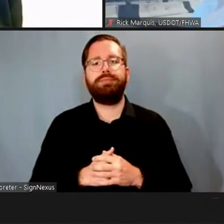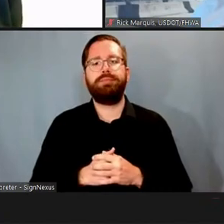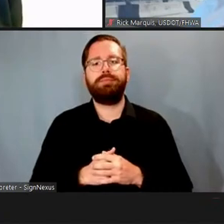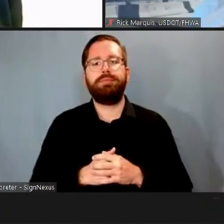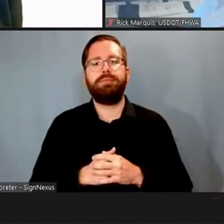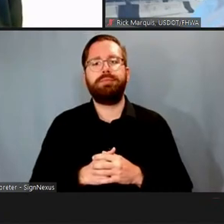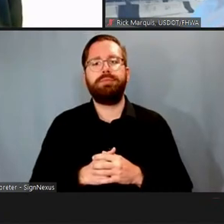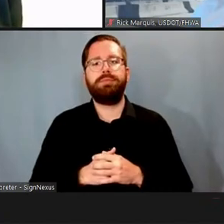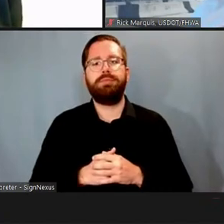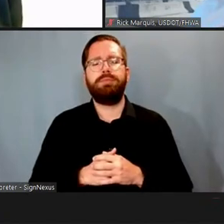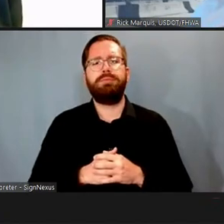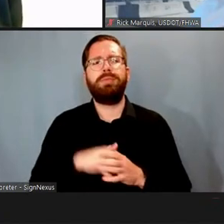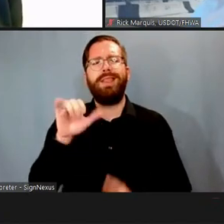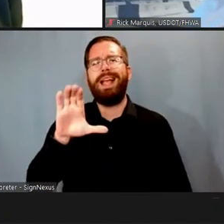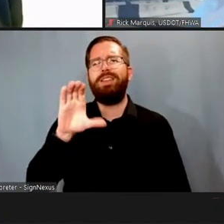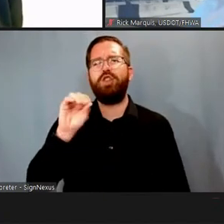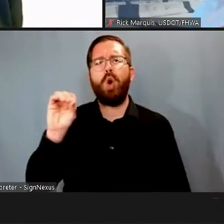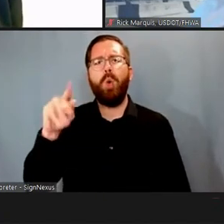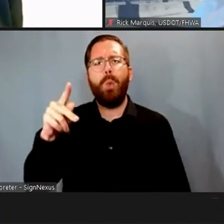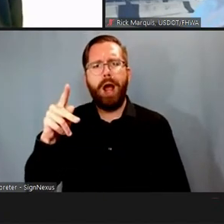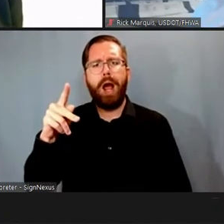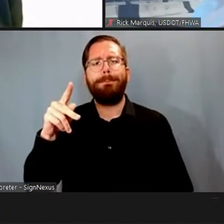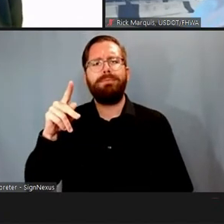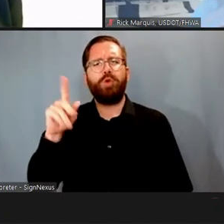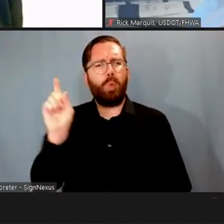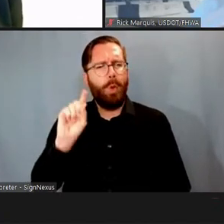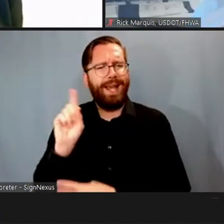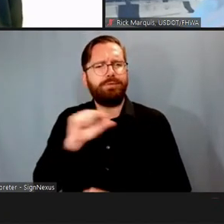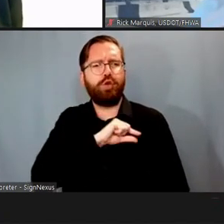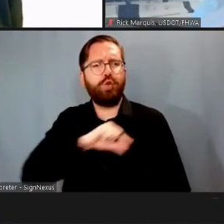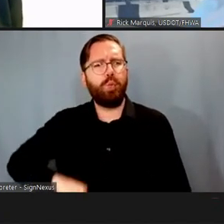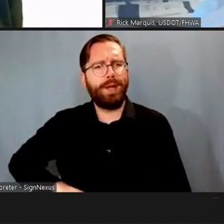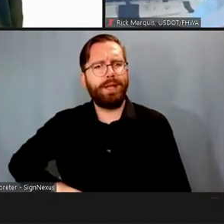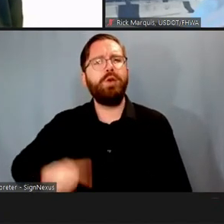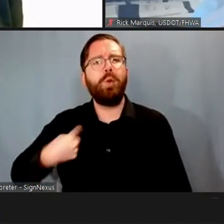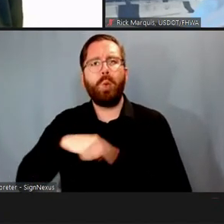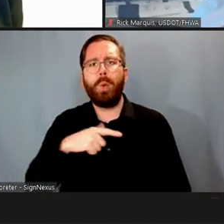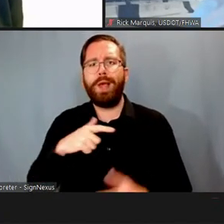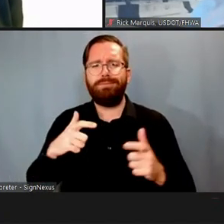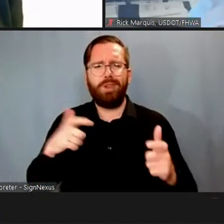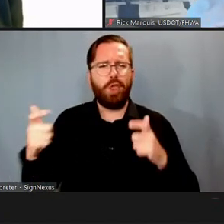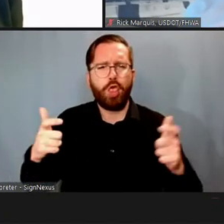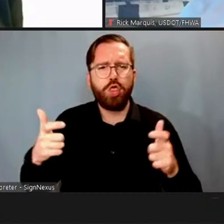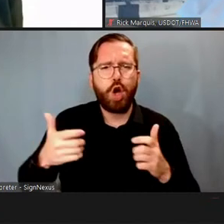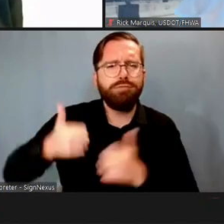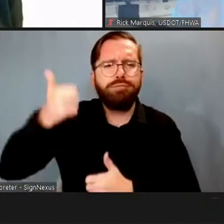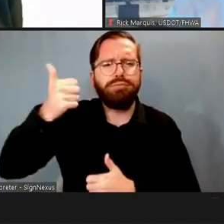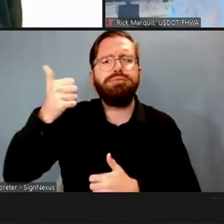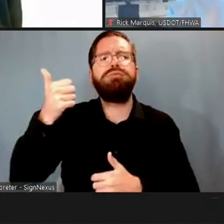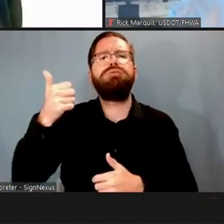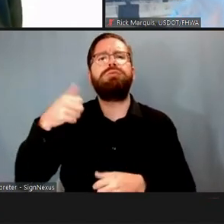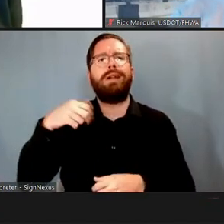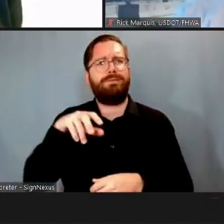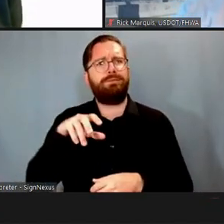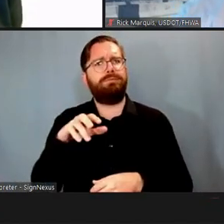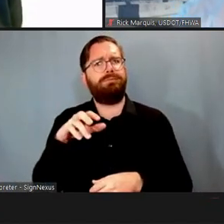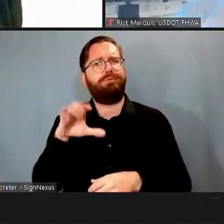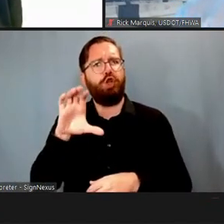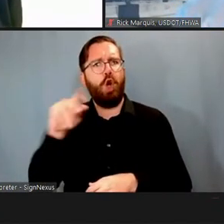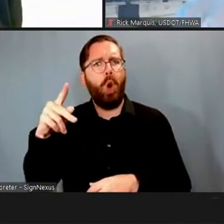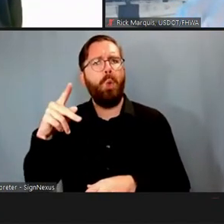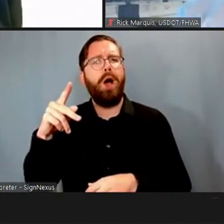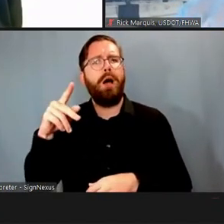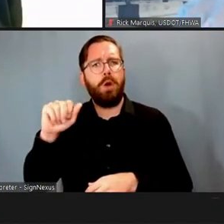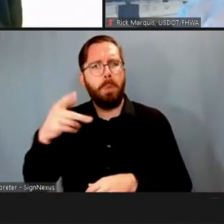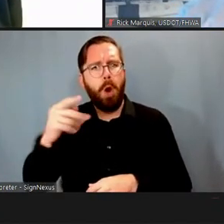which is a co-op in queens we are the largest donut apartment co-op in new york with 10 000 residents there are no